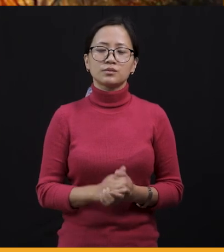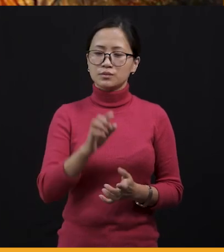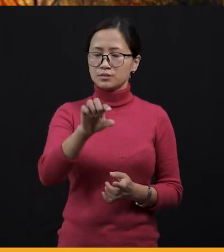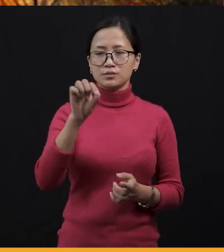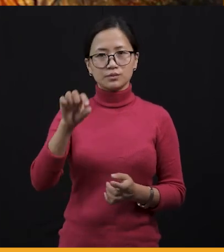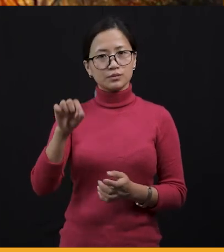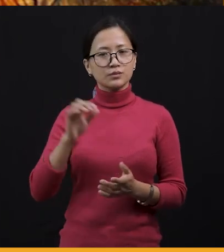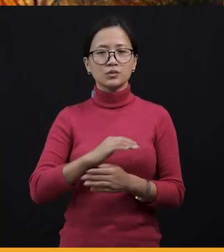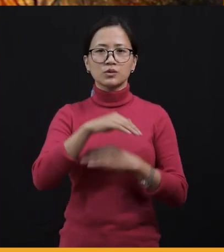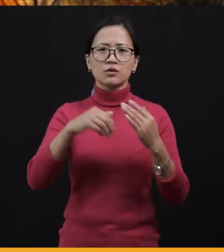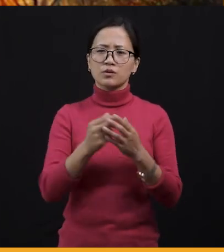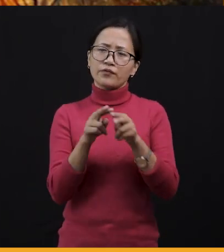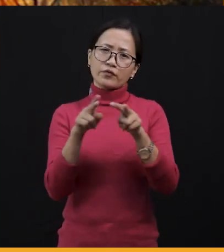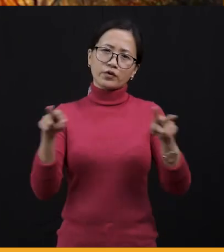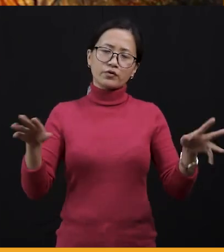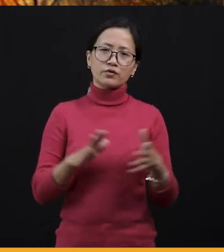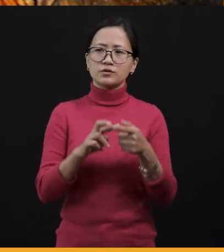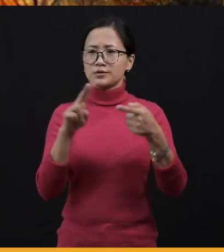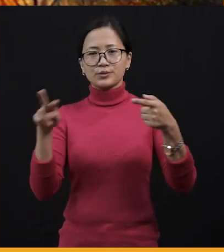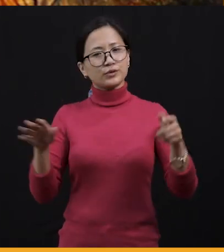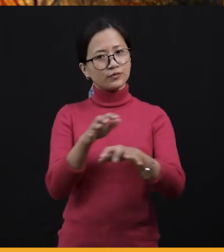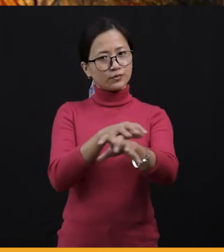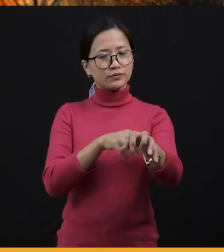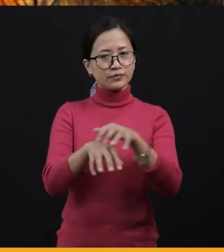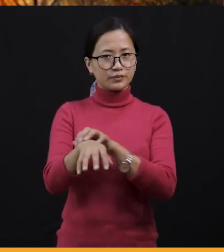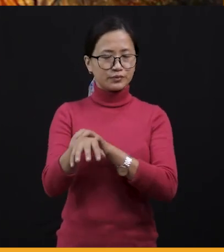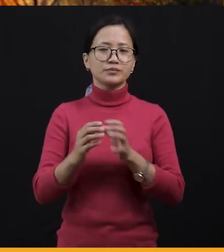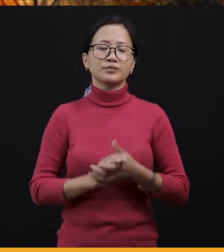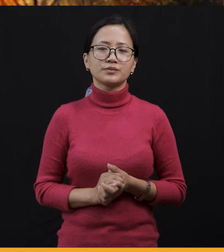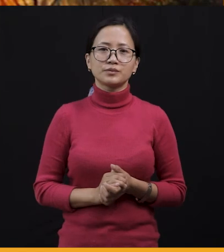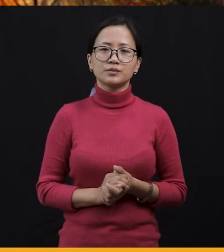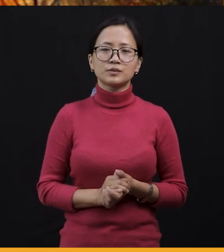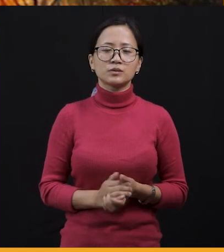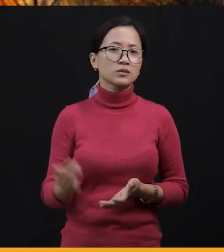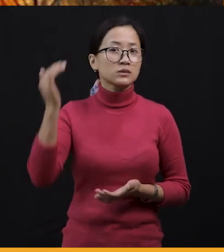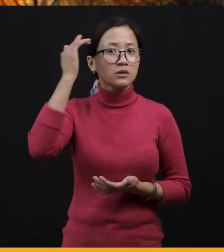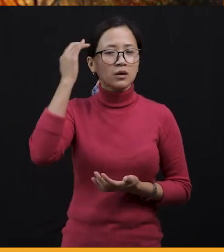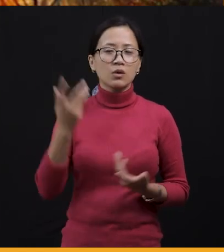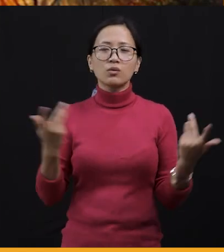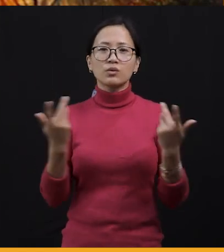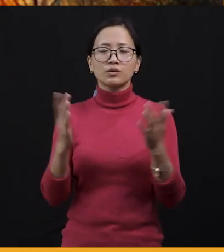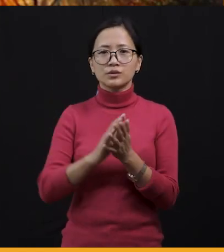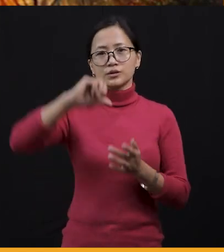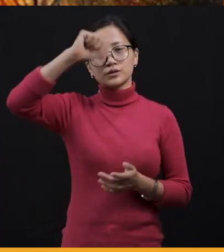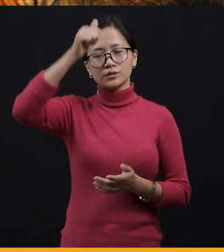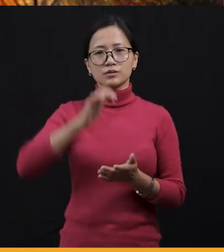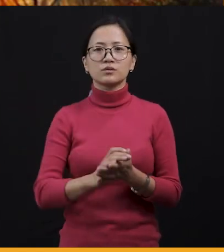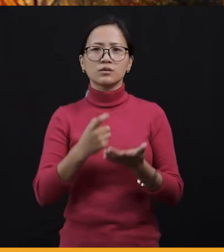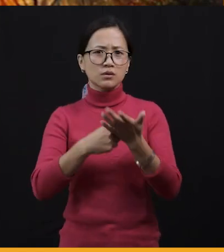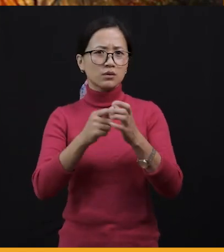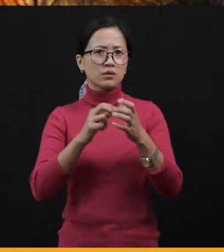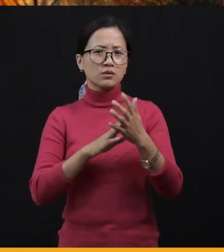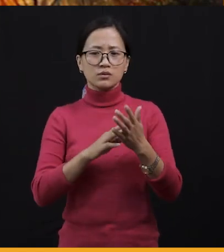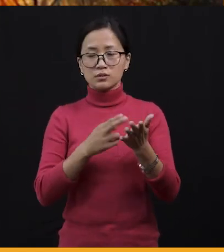We'll find all different types of animal here. And do you know where in India we'll find this